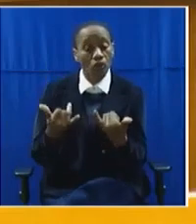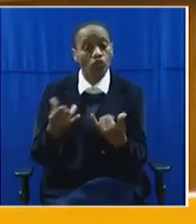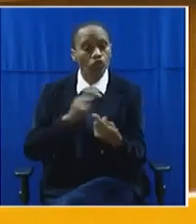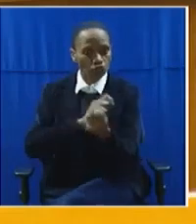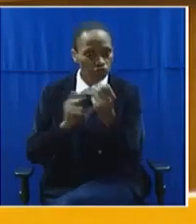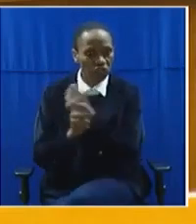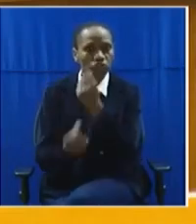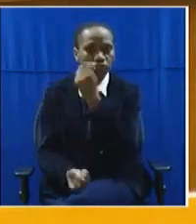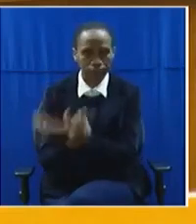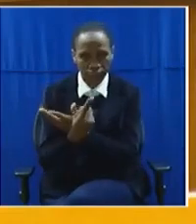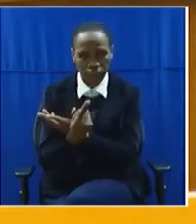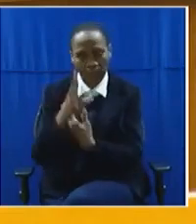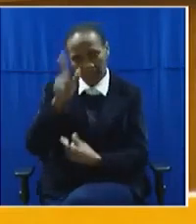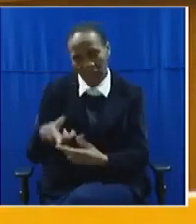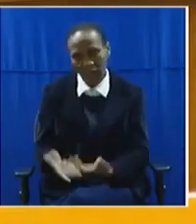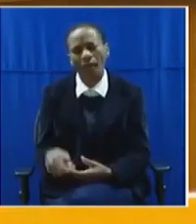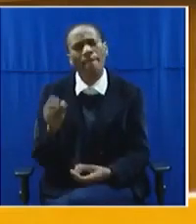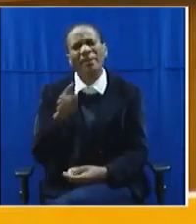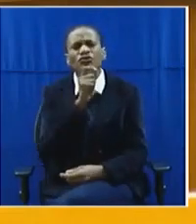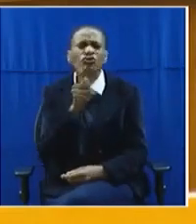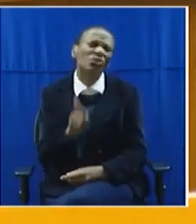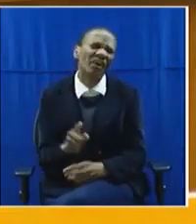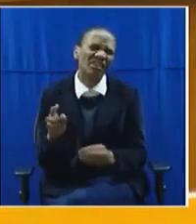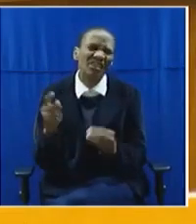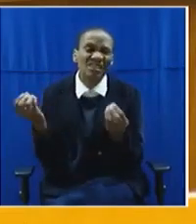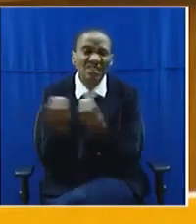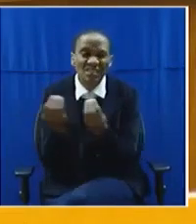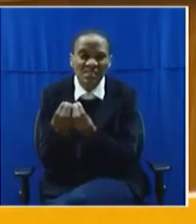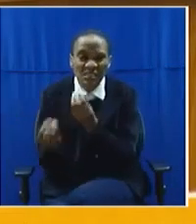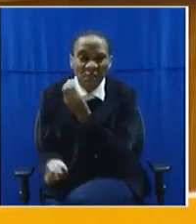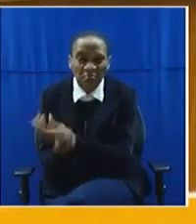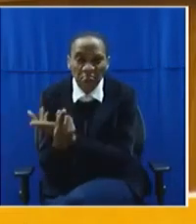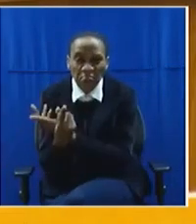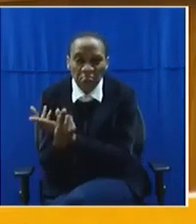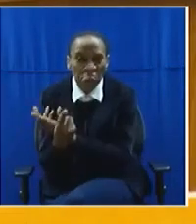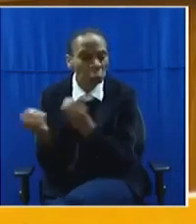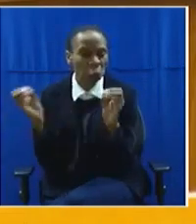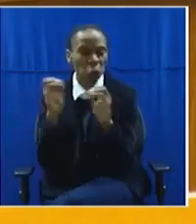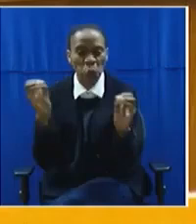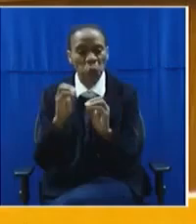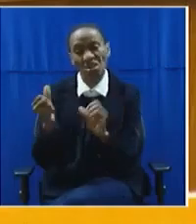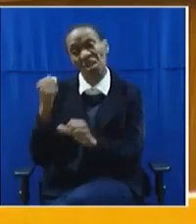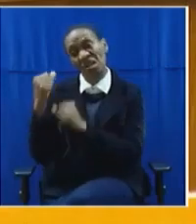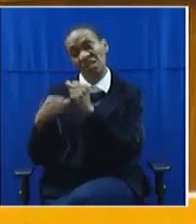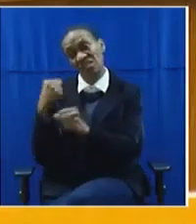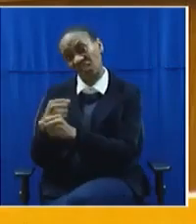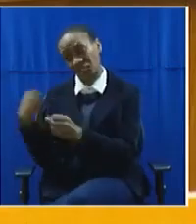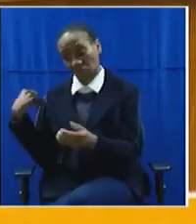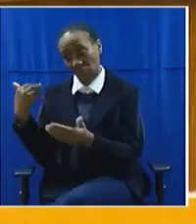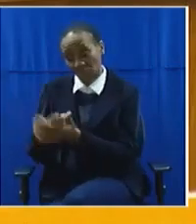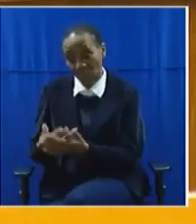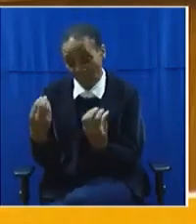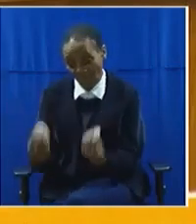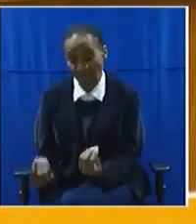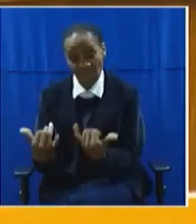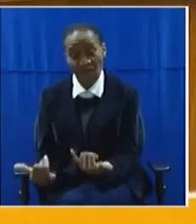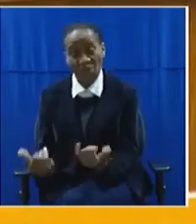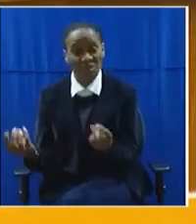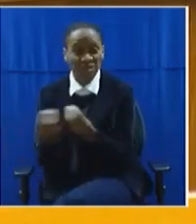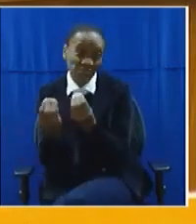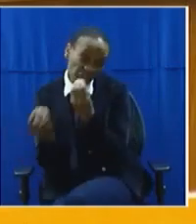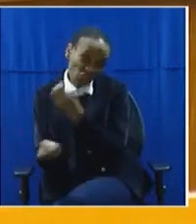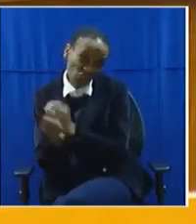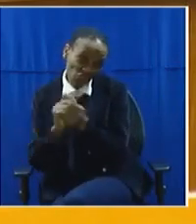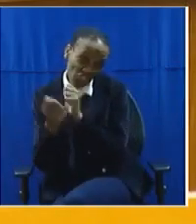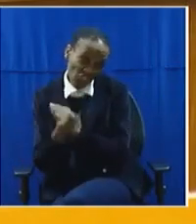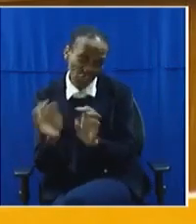change. But the reality is nothing has changed since we last stood at this podium to debate Women's Day a year ago. Nothing